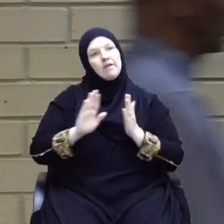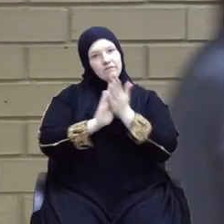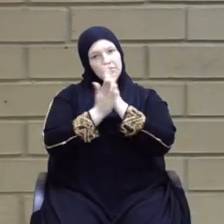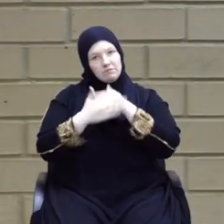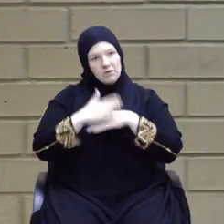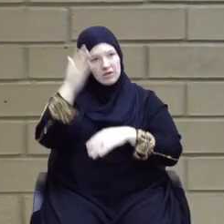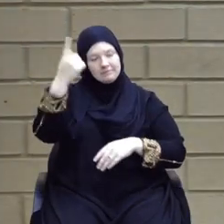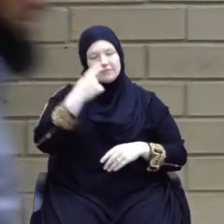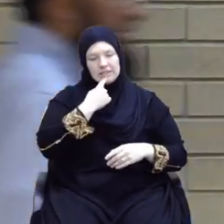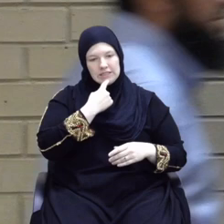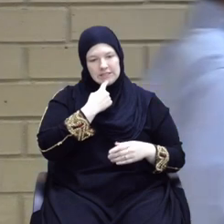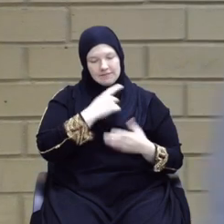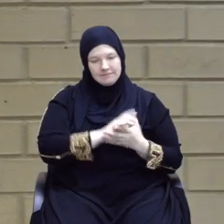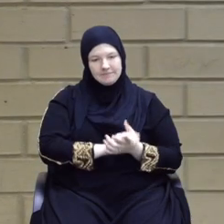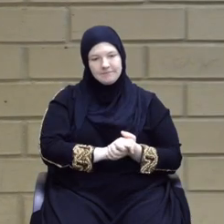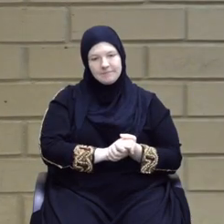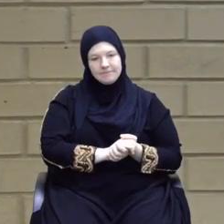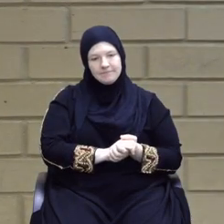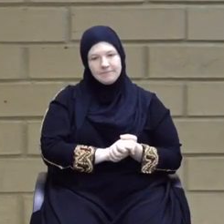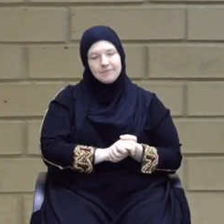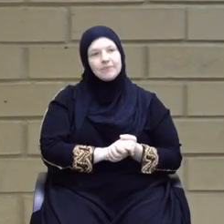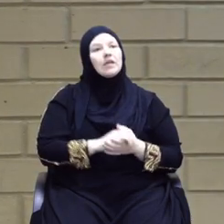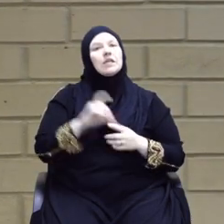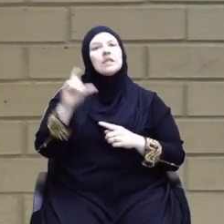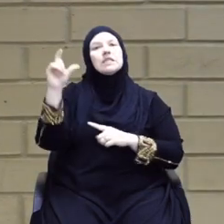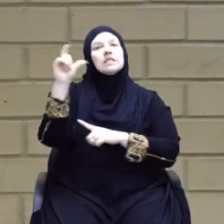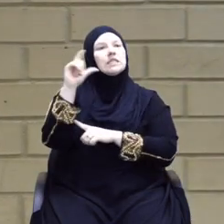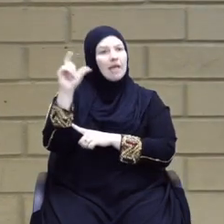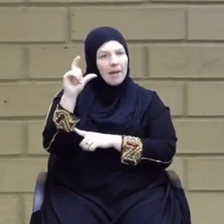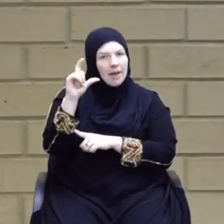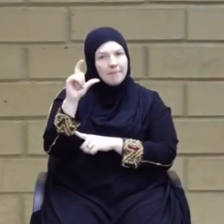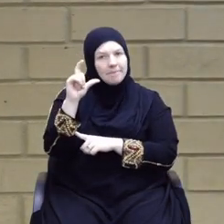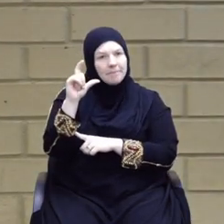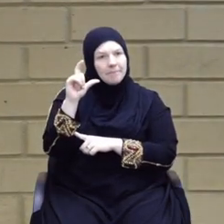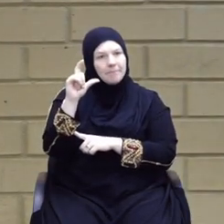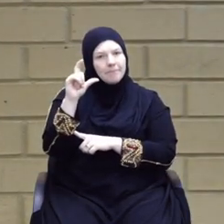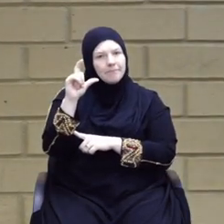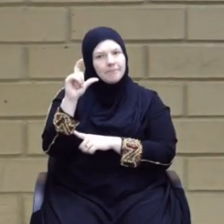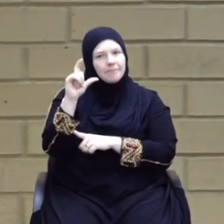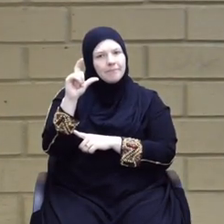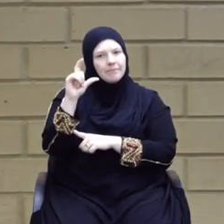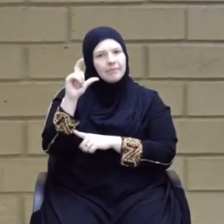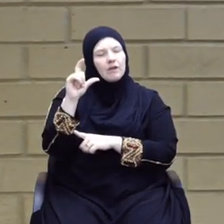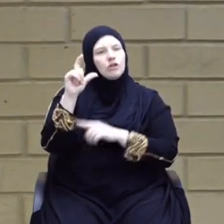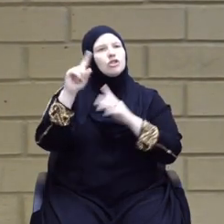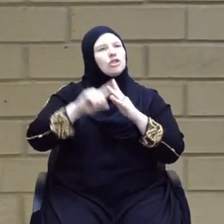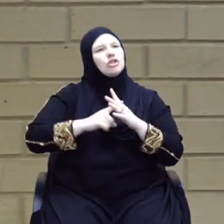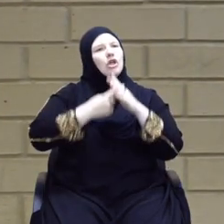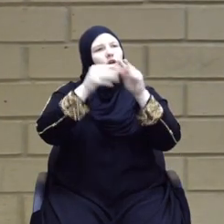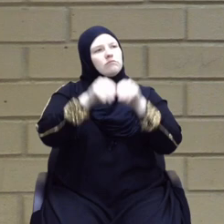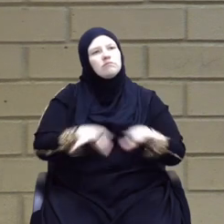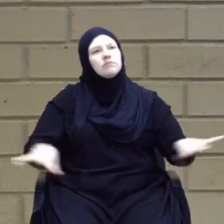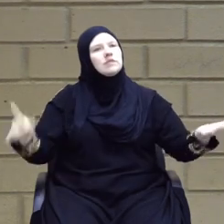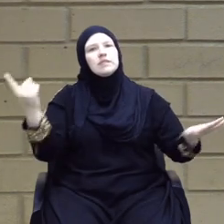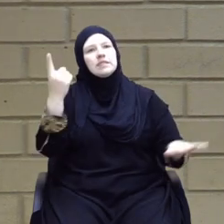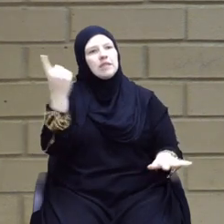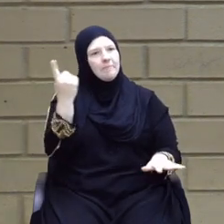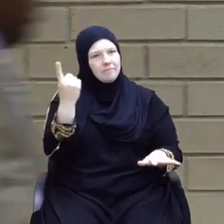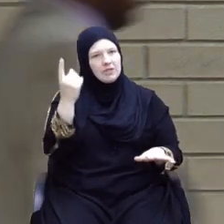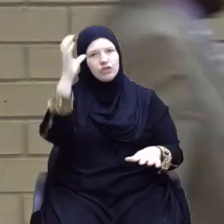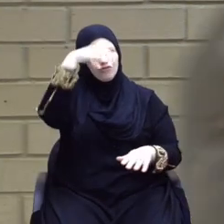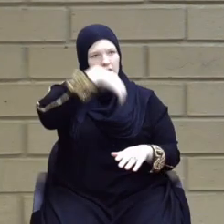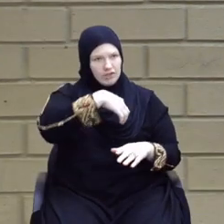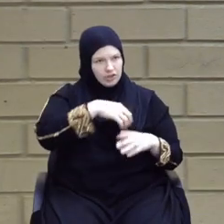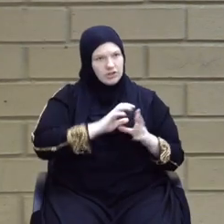sallam said, Islam initiated as something strange, and it would